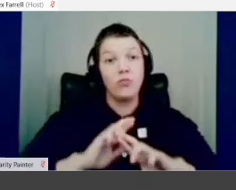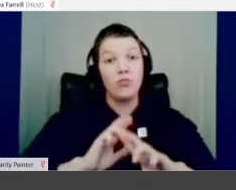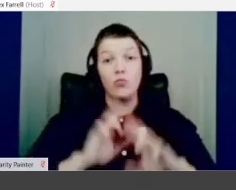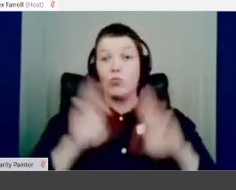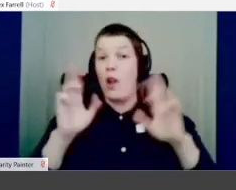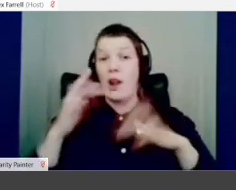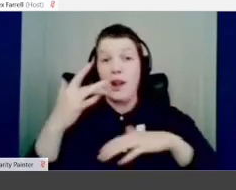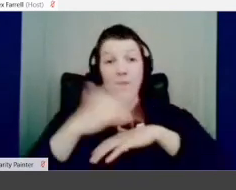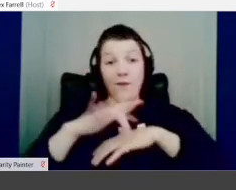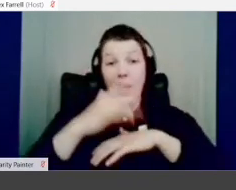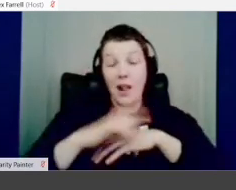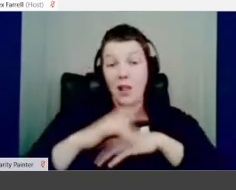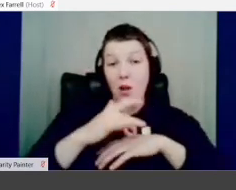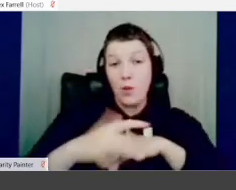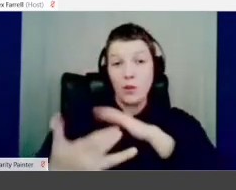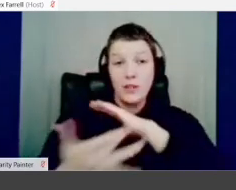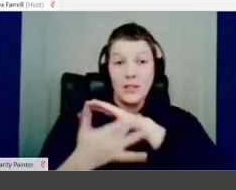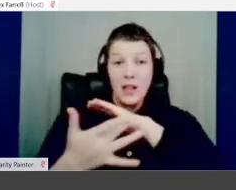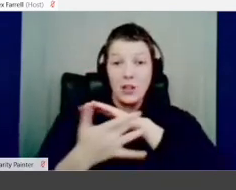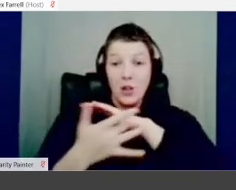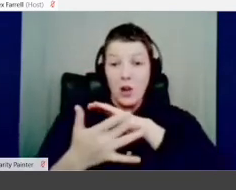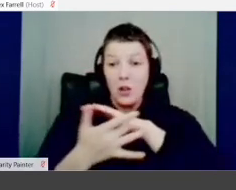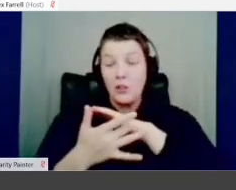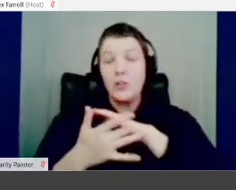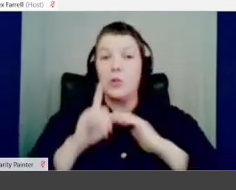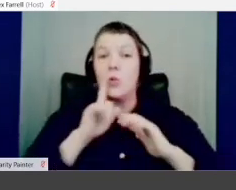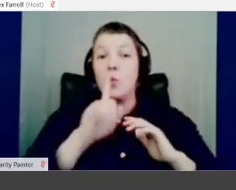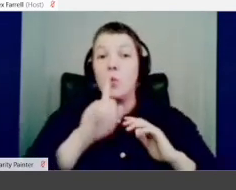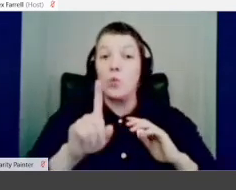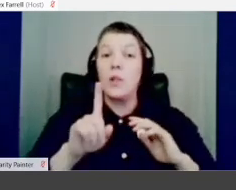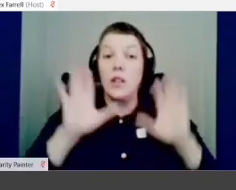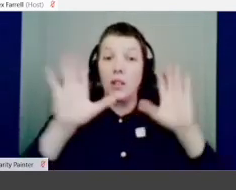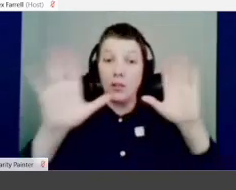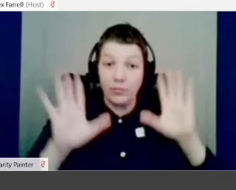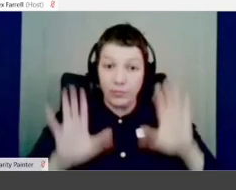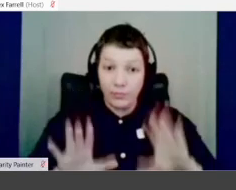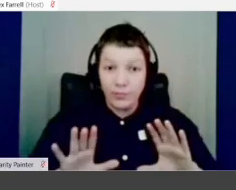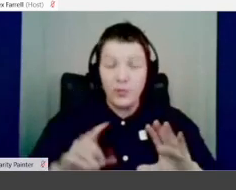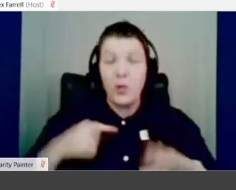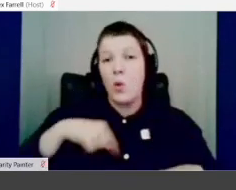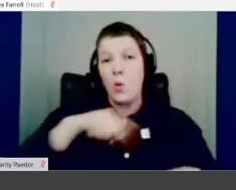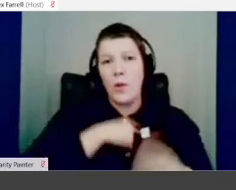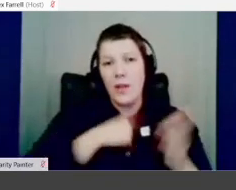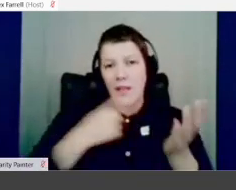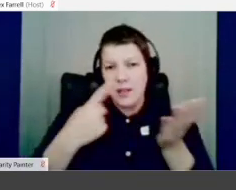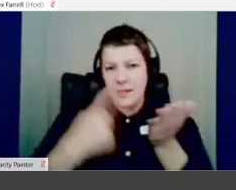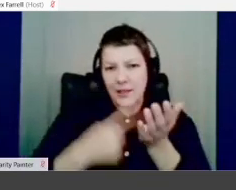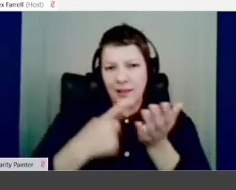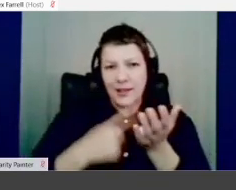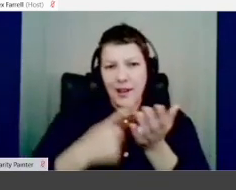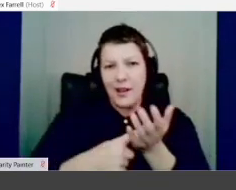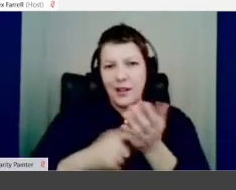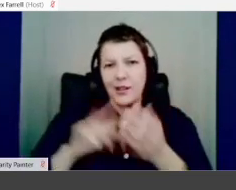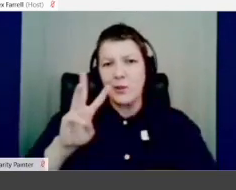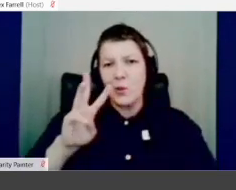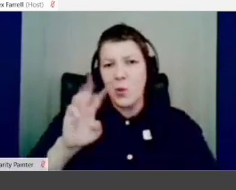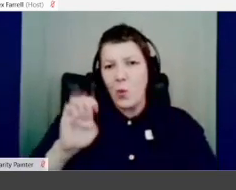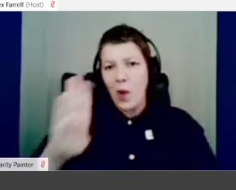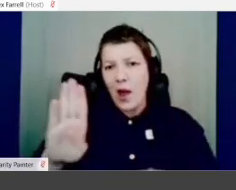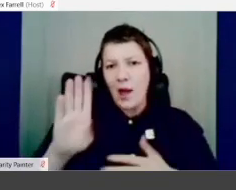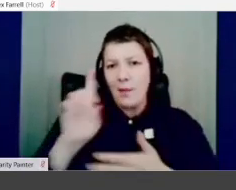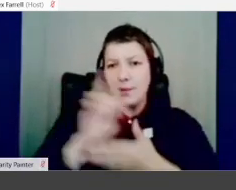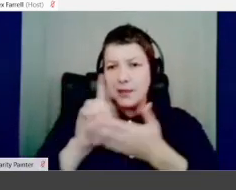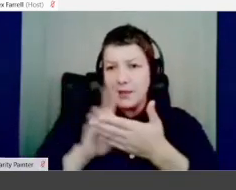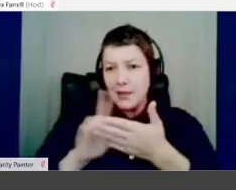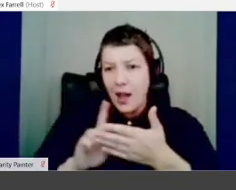think thinking through, like, we talk about accessibility in web design so much as like a markup issue and a screen reader